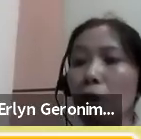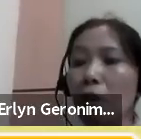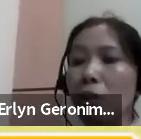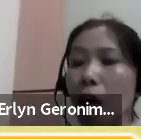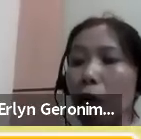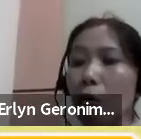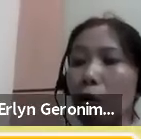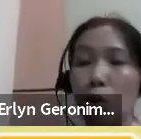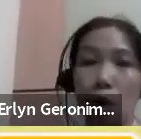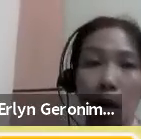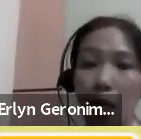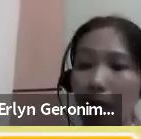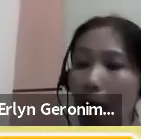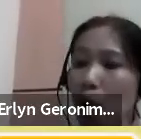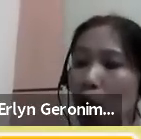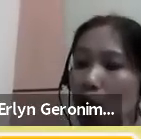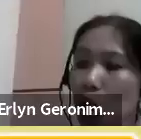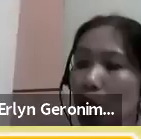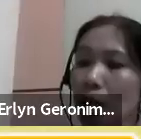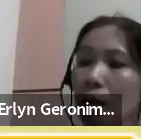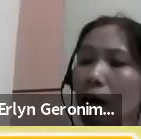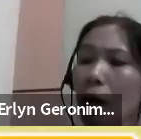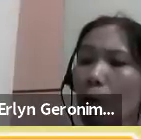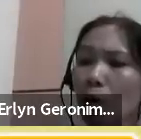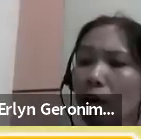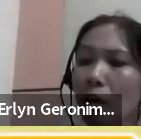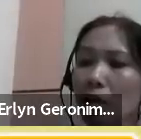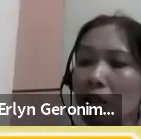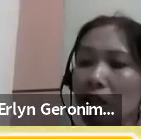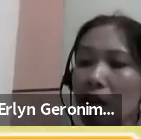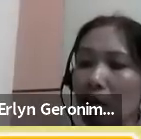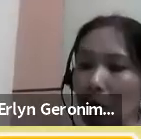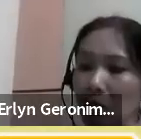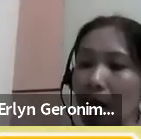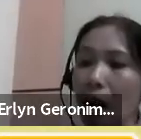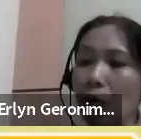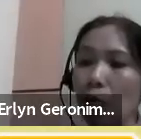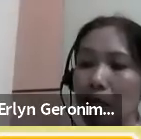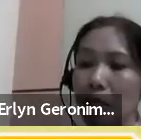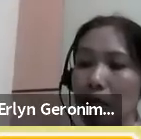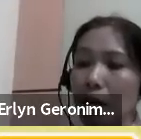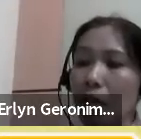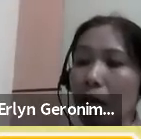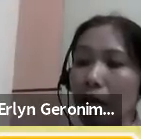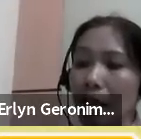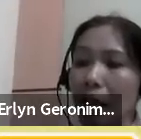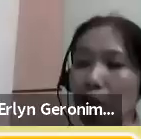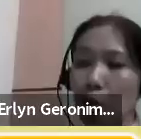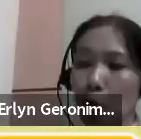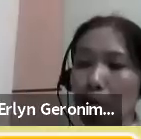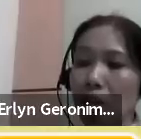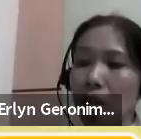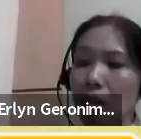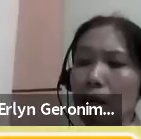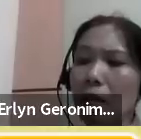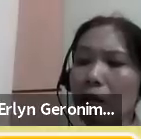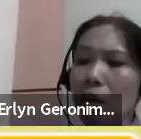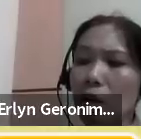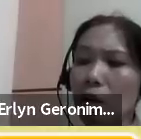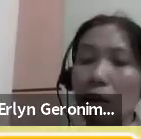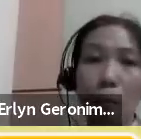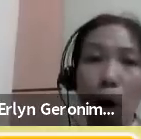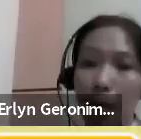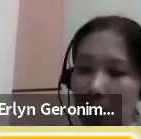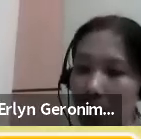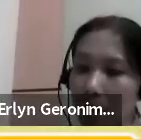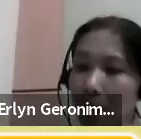to foster a culture of appreciation among the country's heroes and heroines in the classrooms by